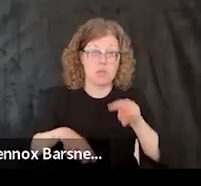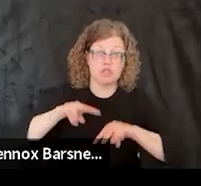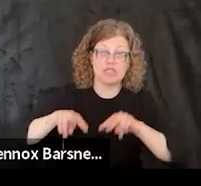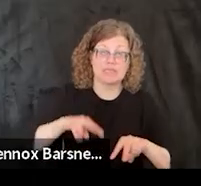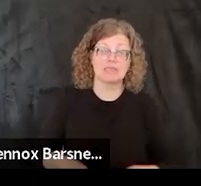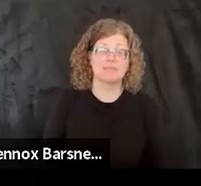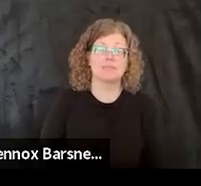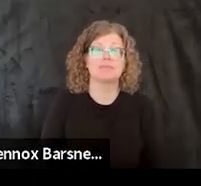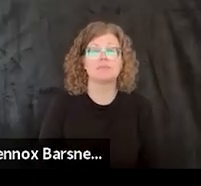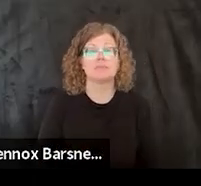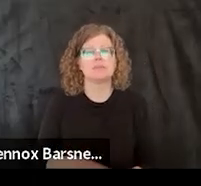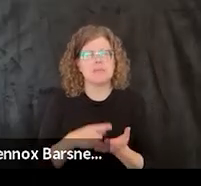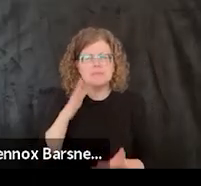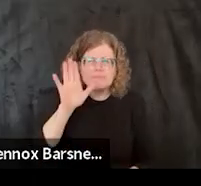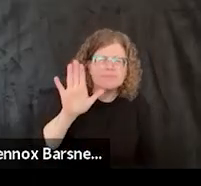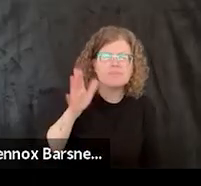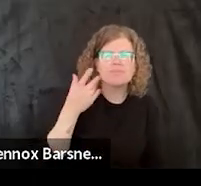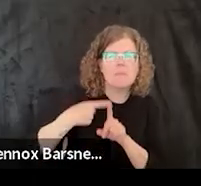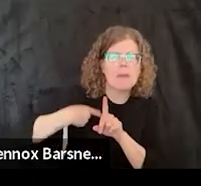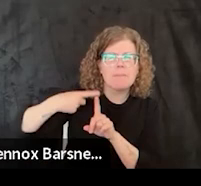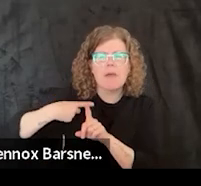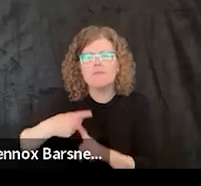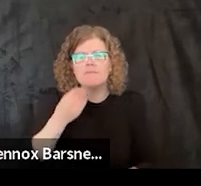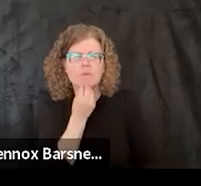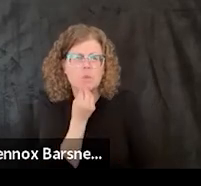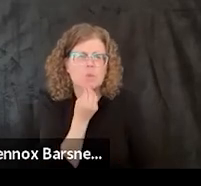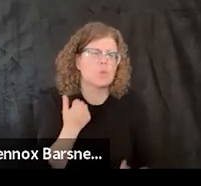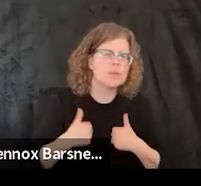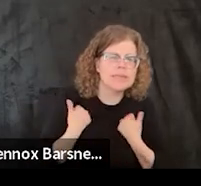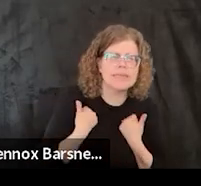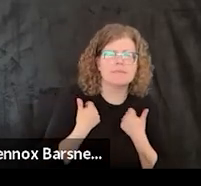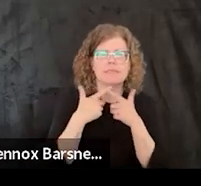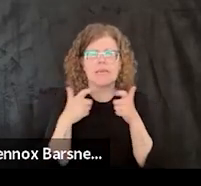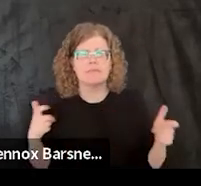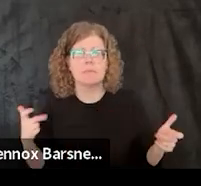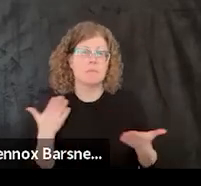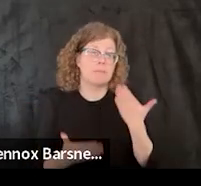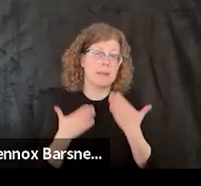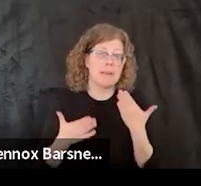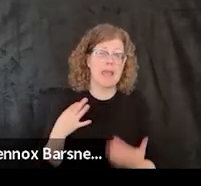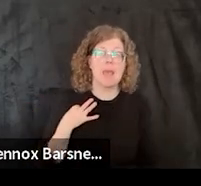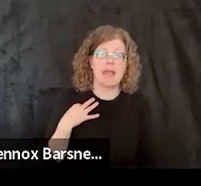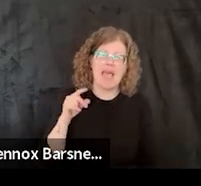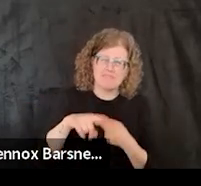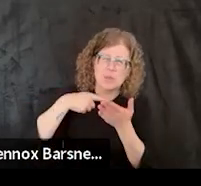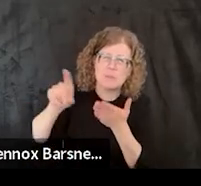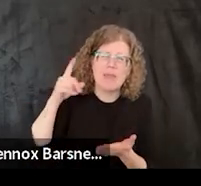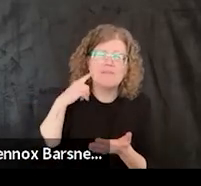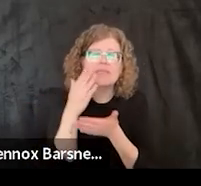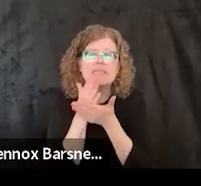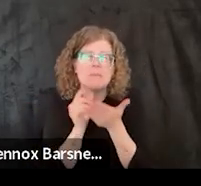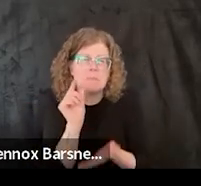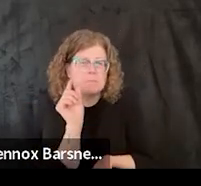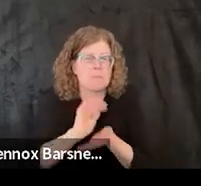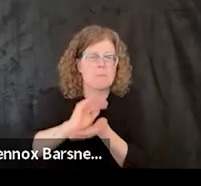considered deductible by the CRA, and applicants may be required to pay income tax on any amount of the grant that could be considered